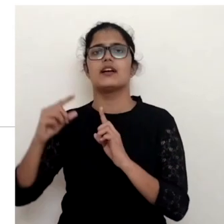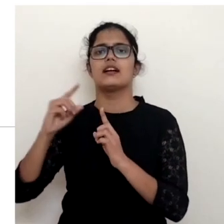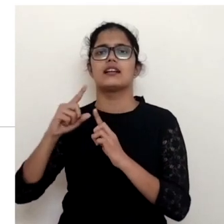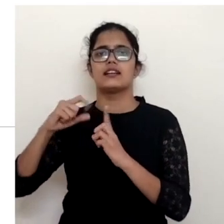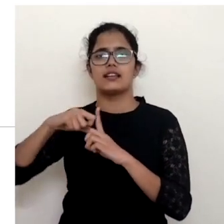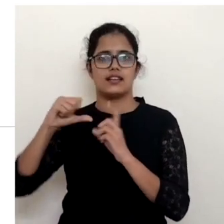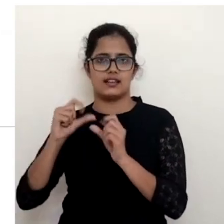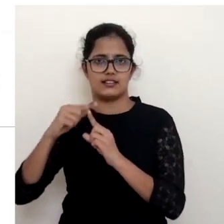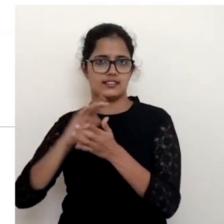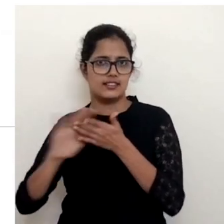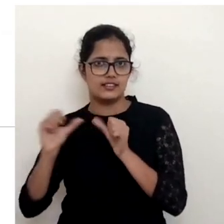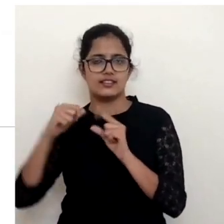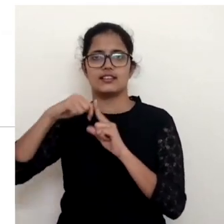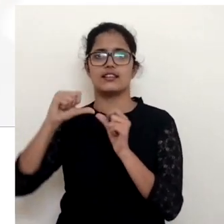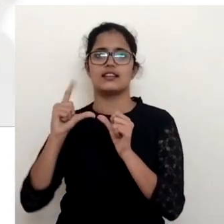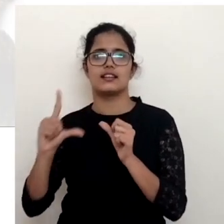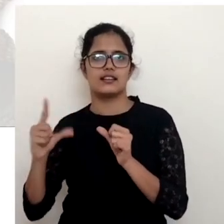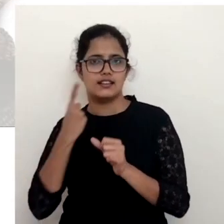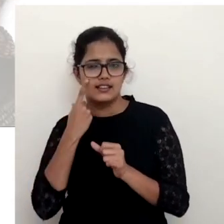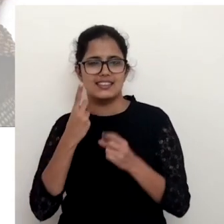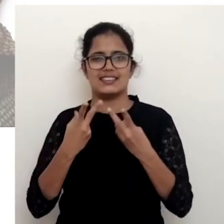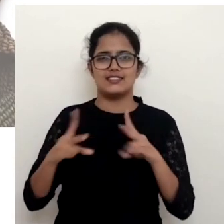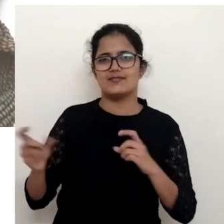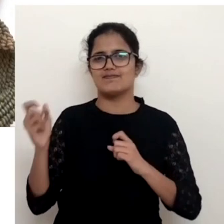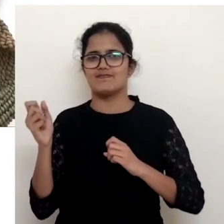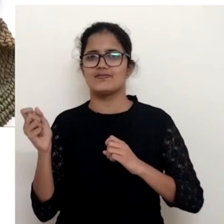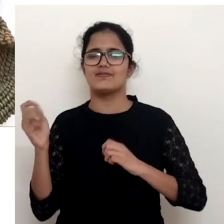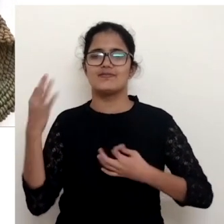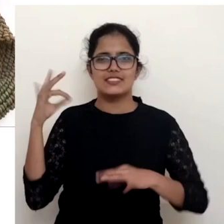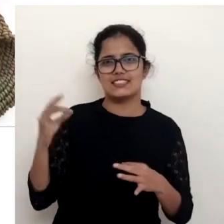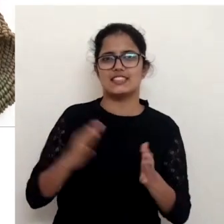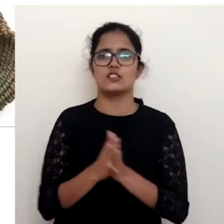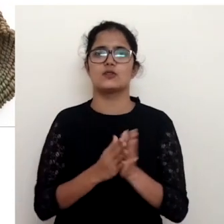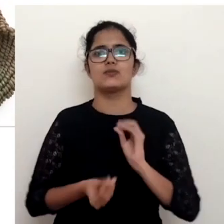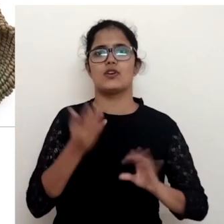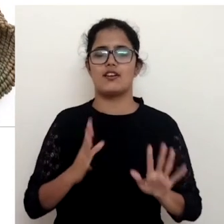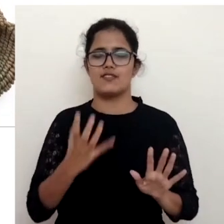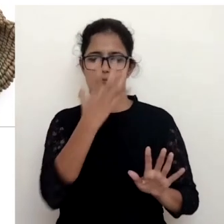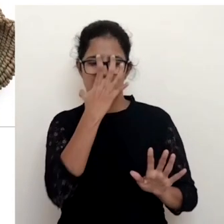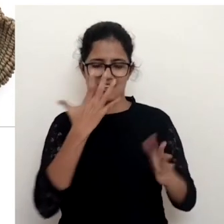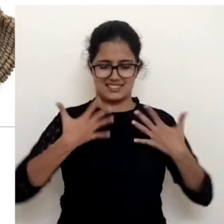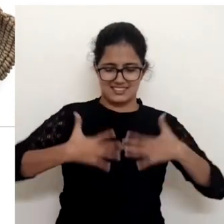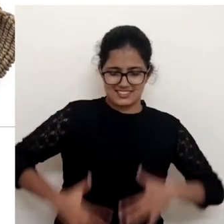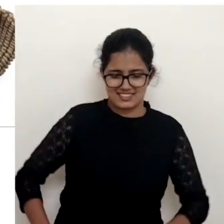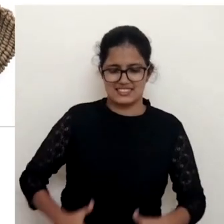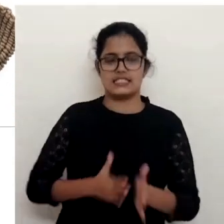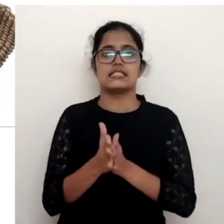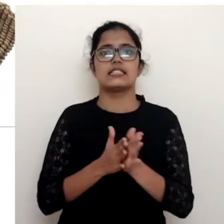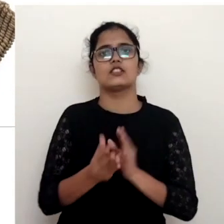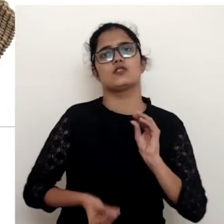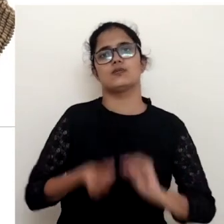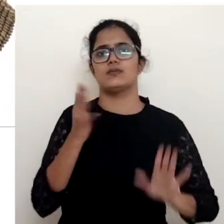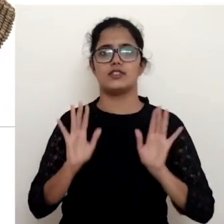Theatre, Kathakali, and what she was interested in was the masks, the